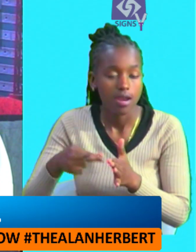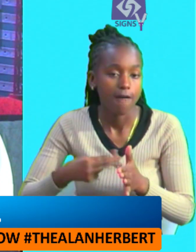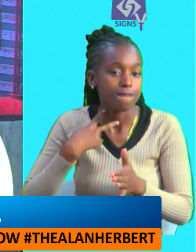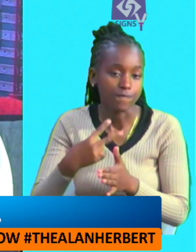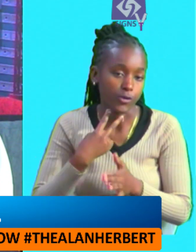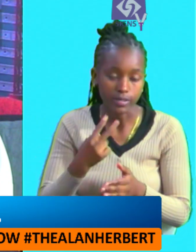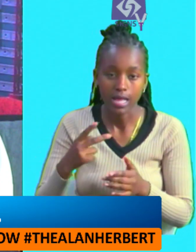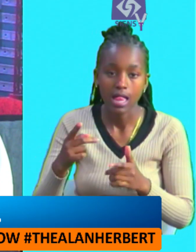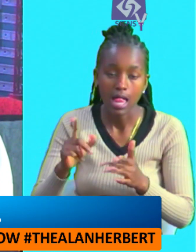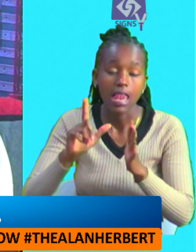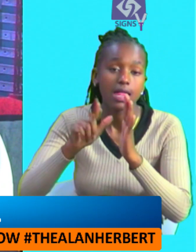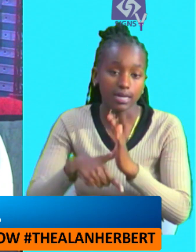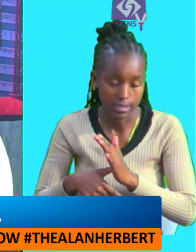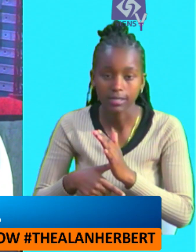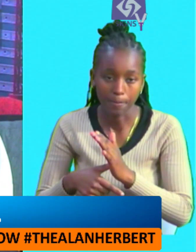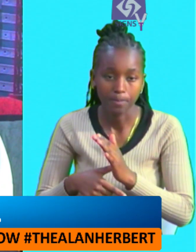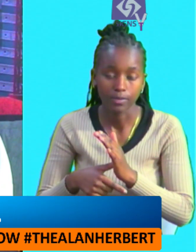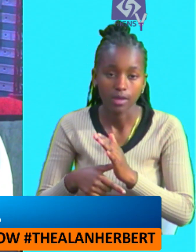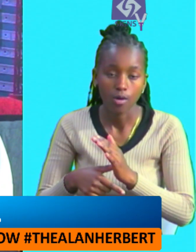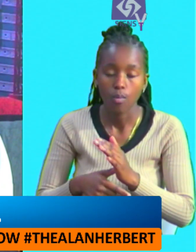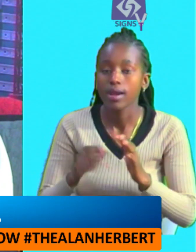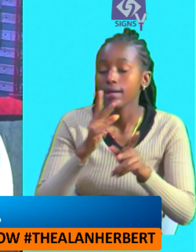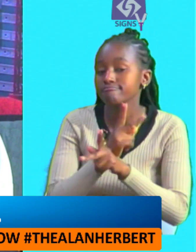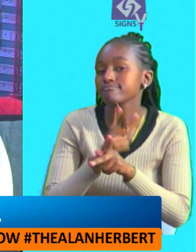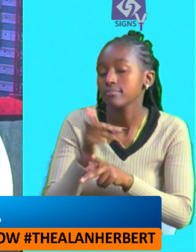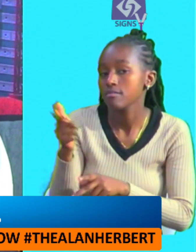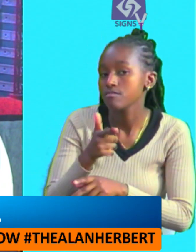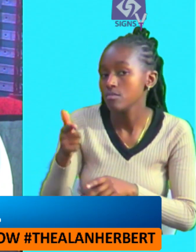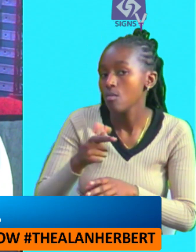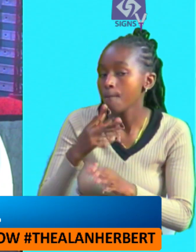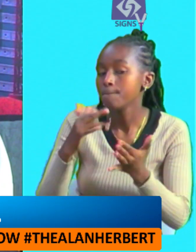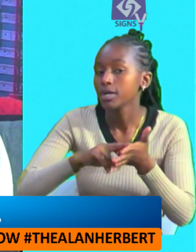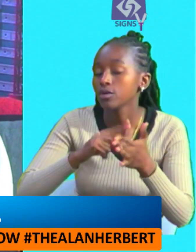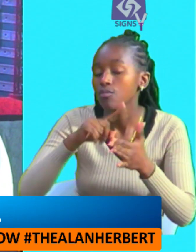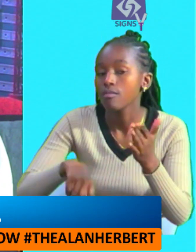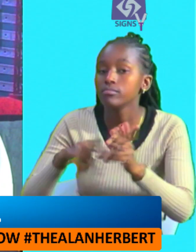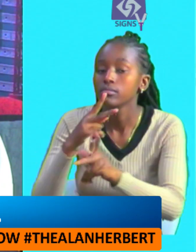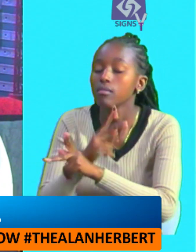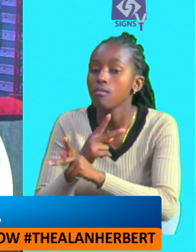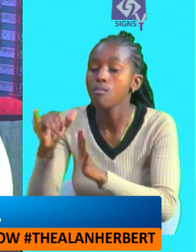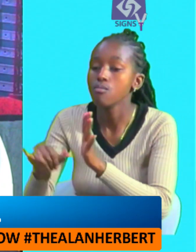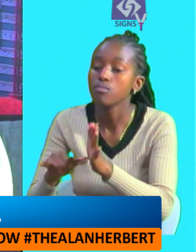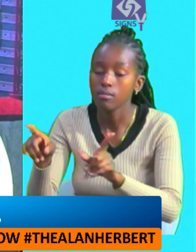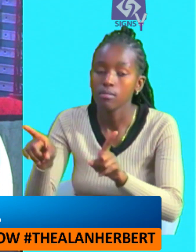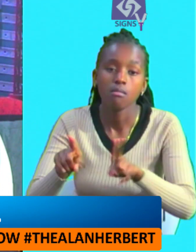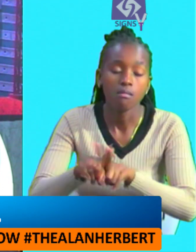so that they can optimize their content both for podcast platforms and the